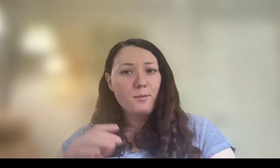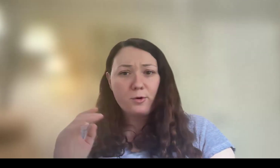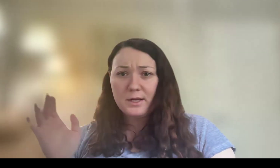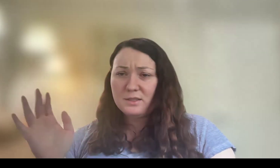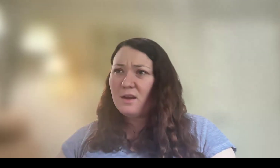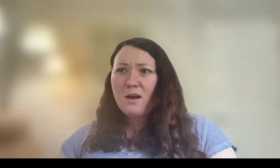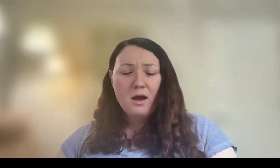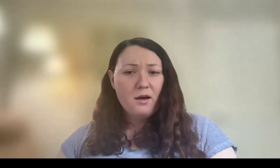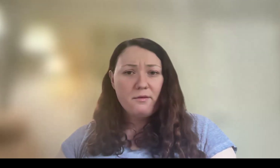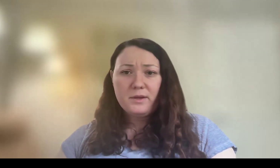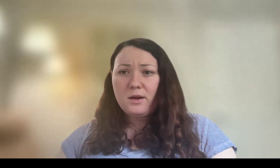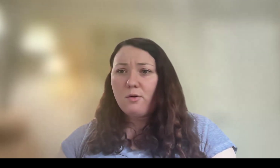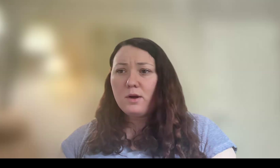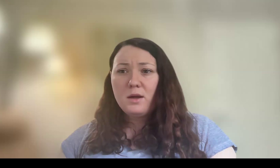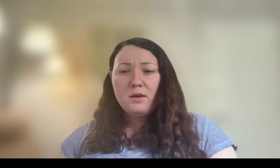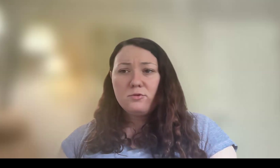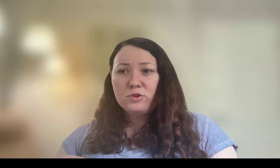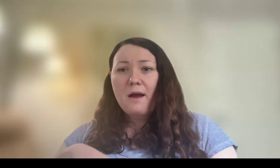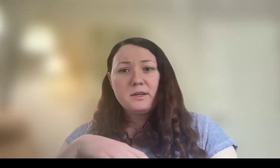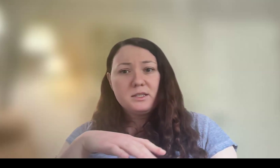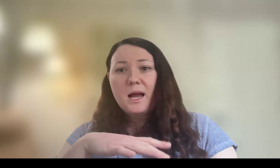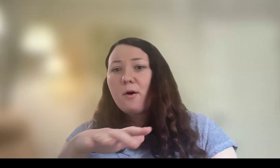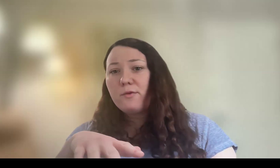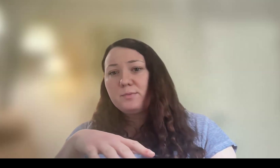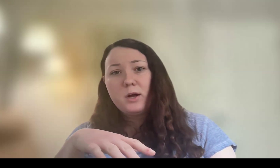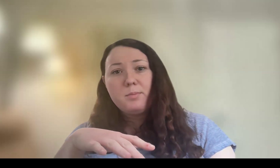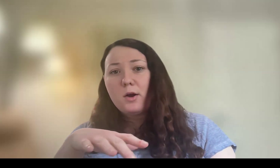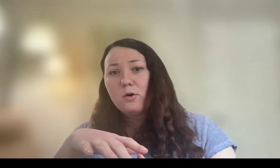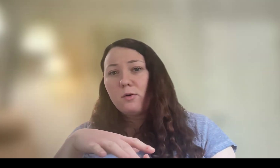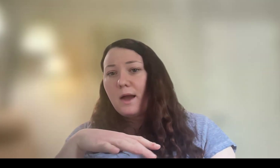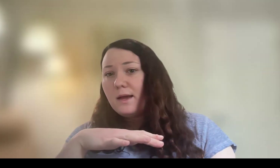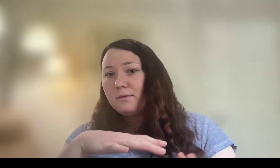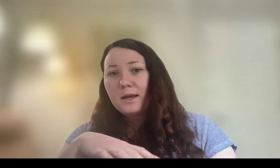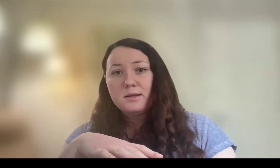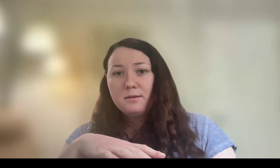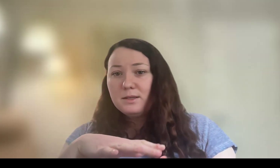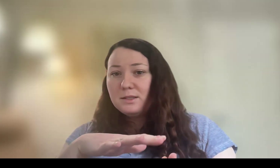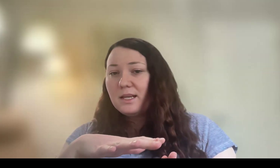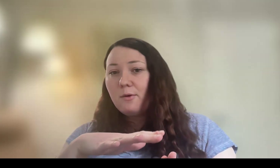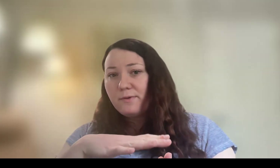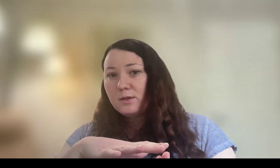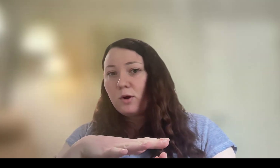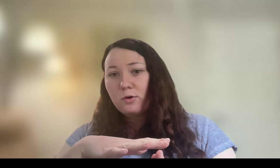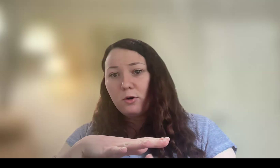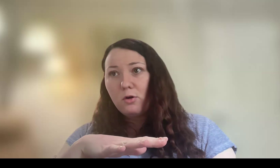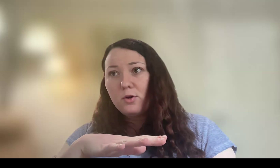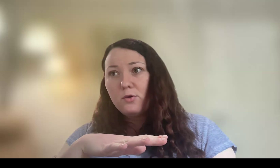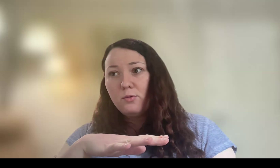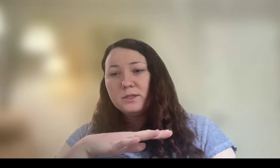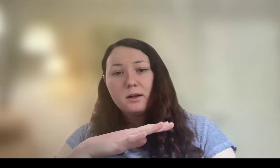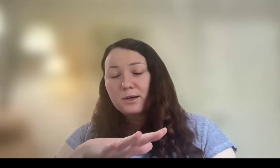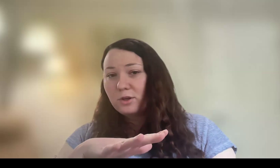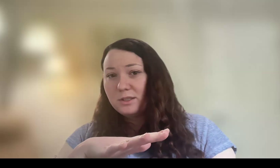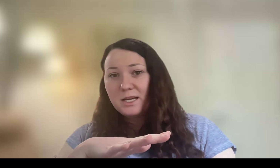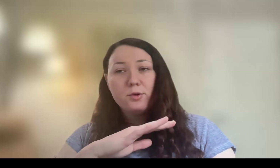have memories of, just having to step over this blood puddle and sitting with this one girl who